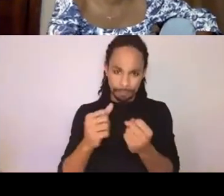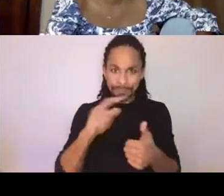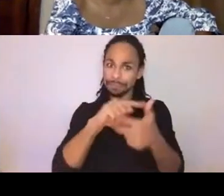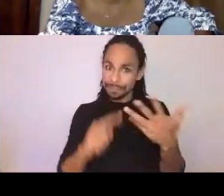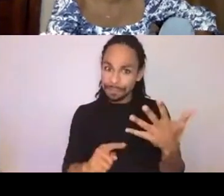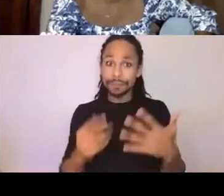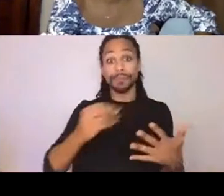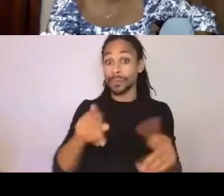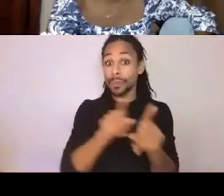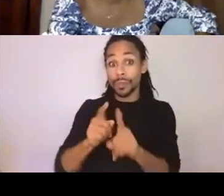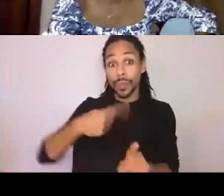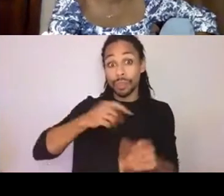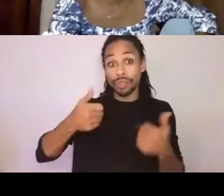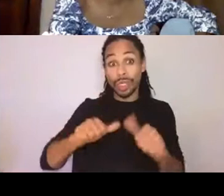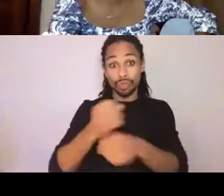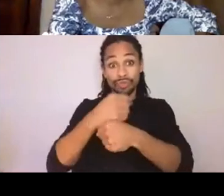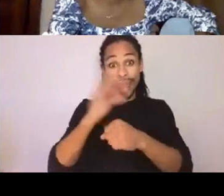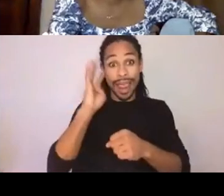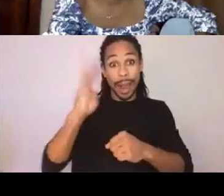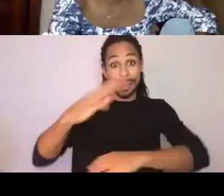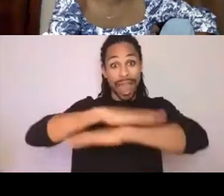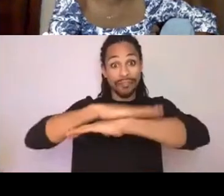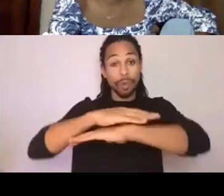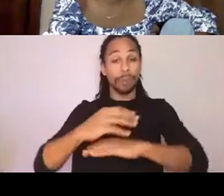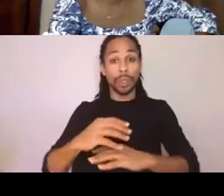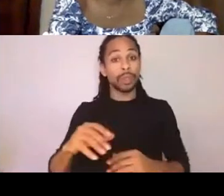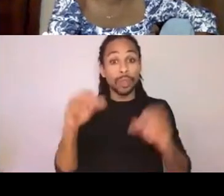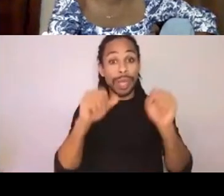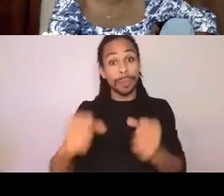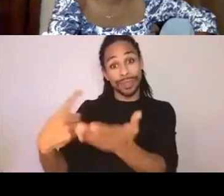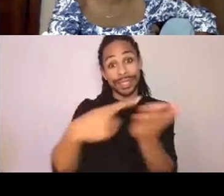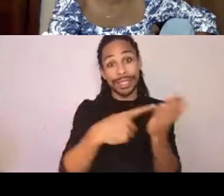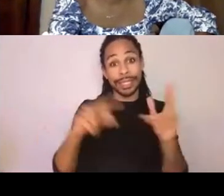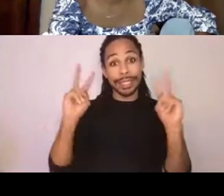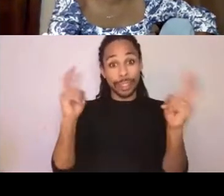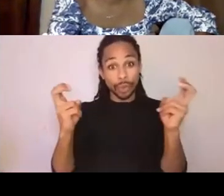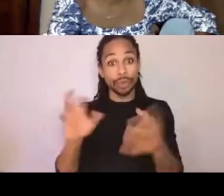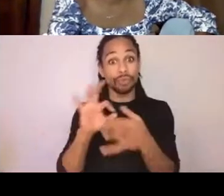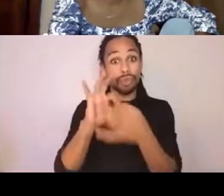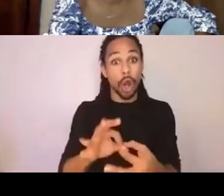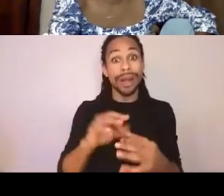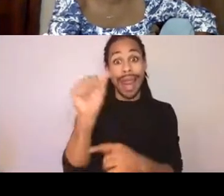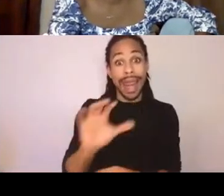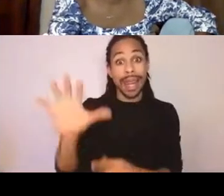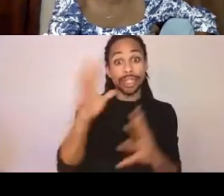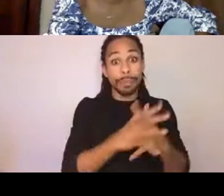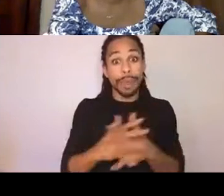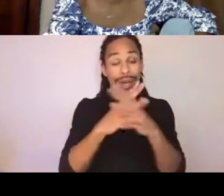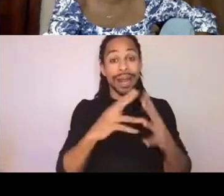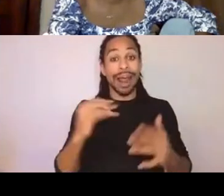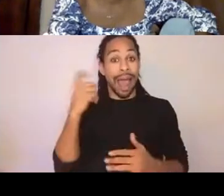to create a platform to discuss issues related to Asian American identity through our